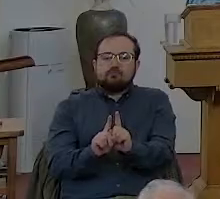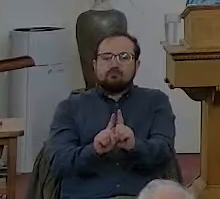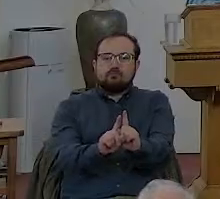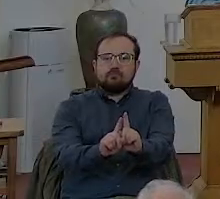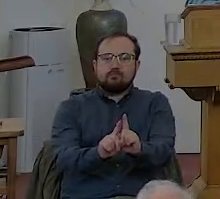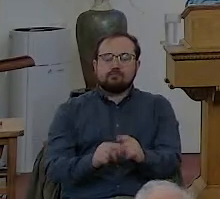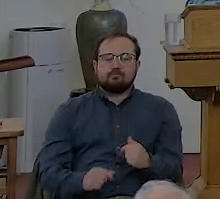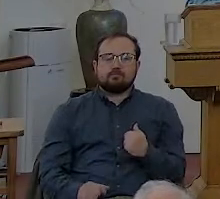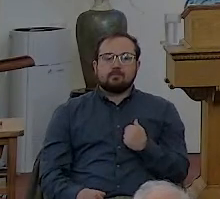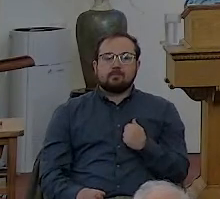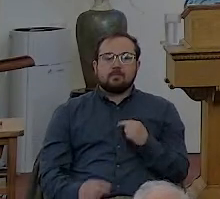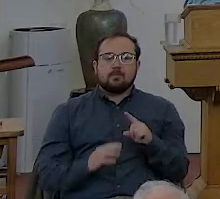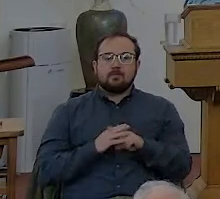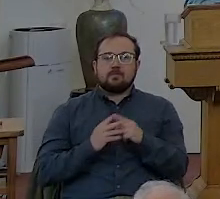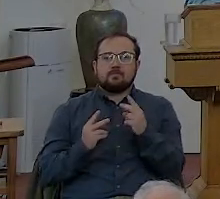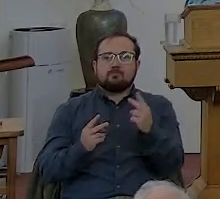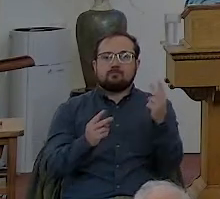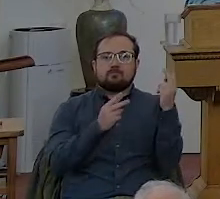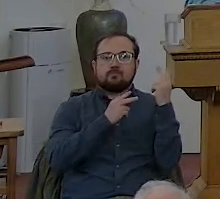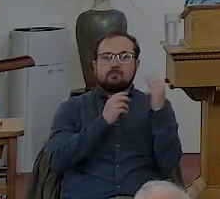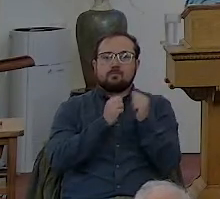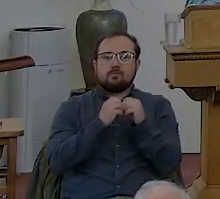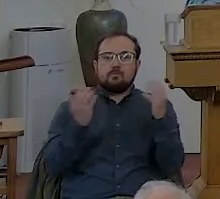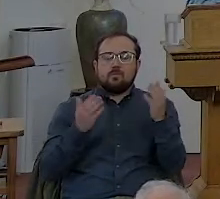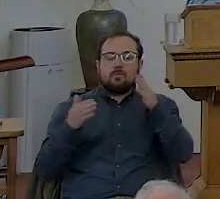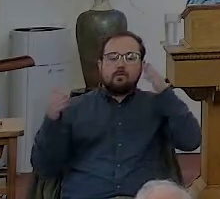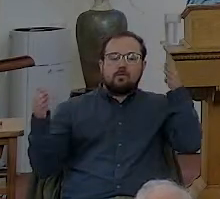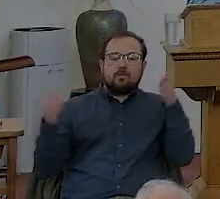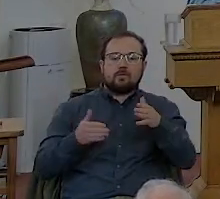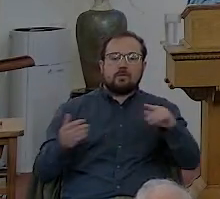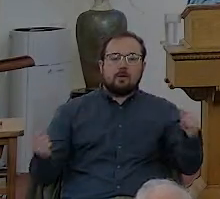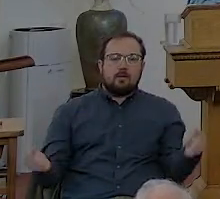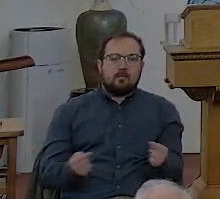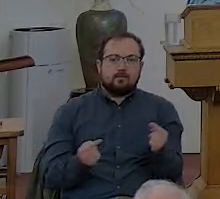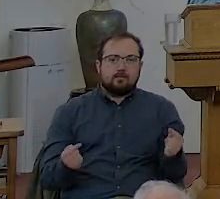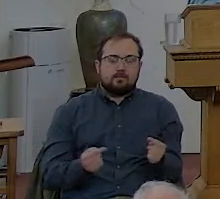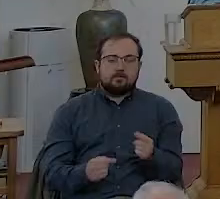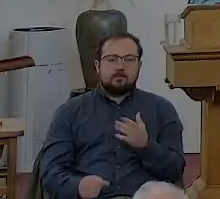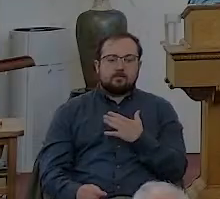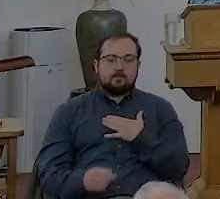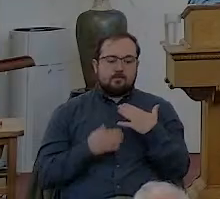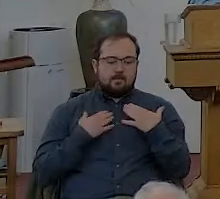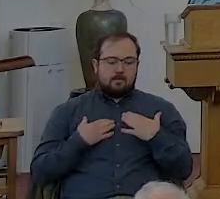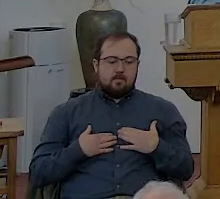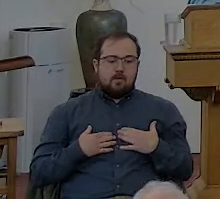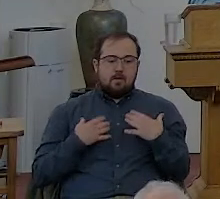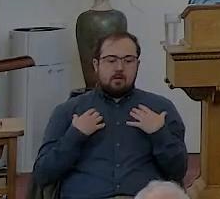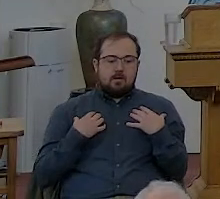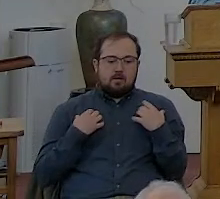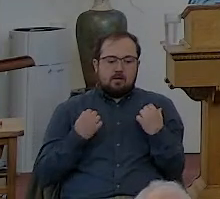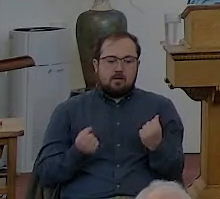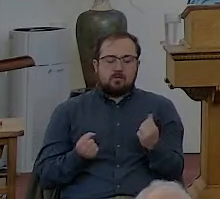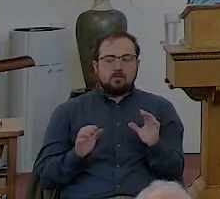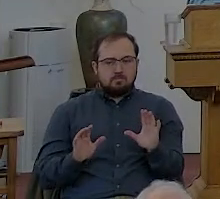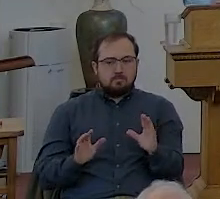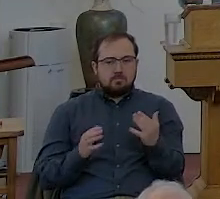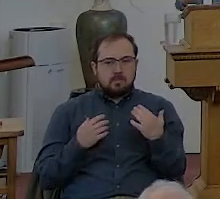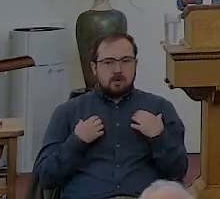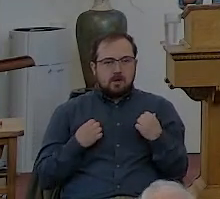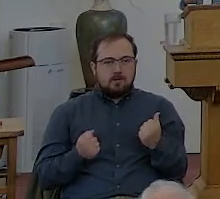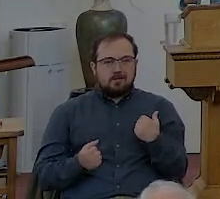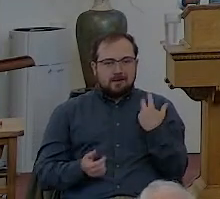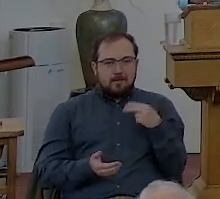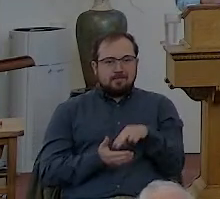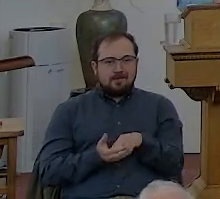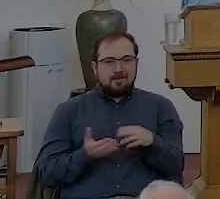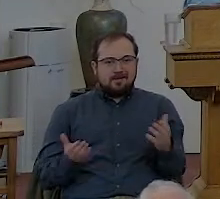I started my reflection with a focus on pain, and as my body heals, and it is healing, I'm up